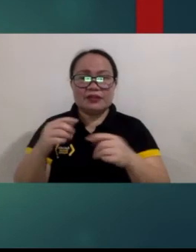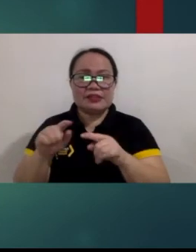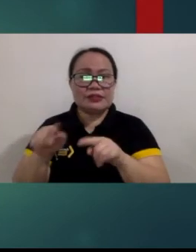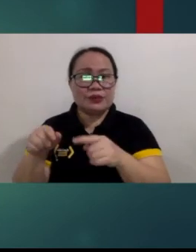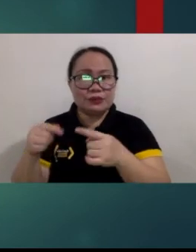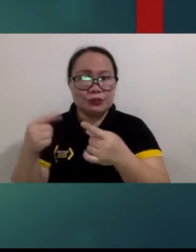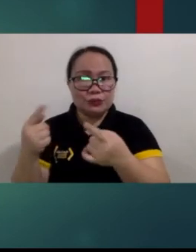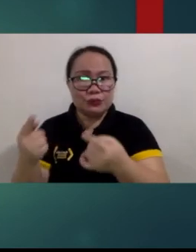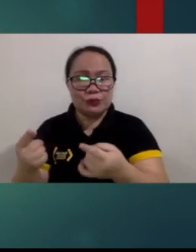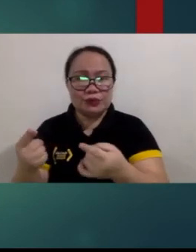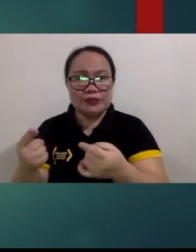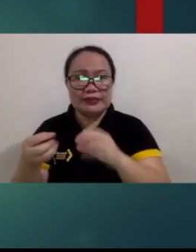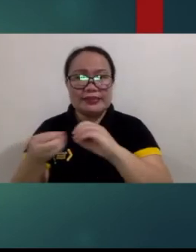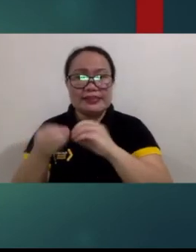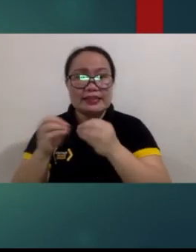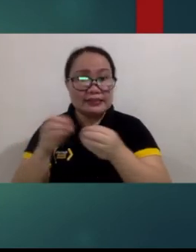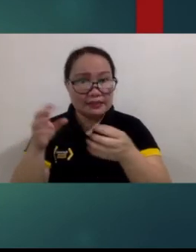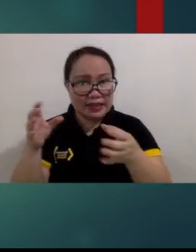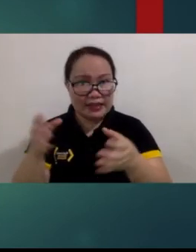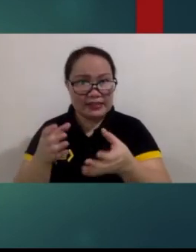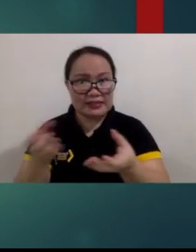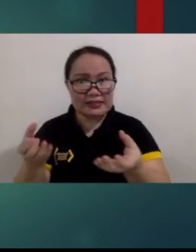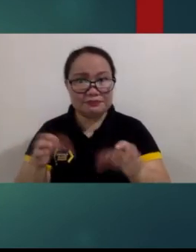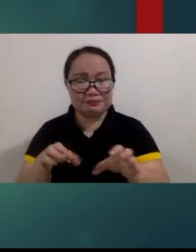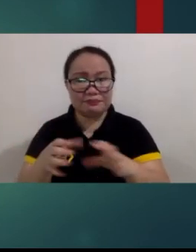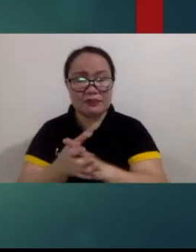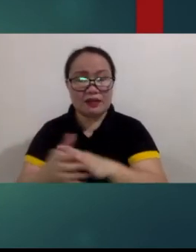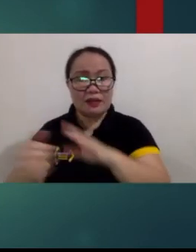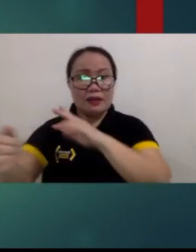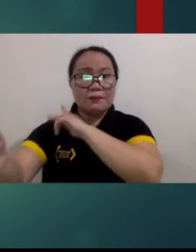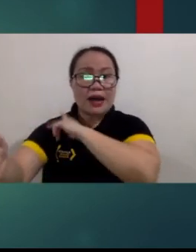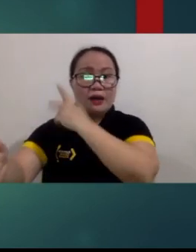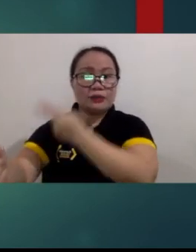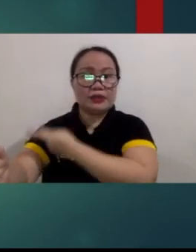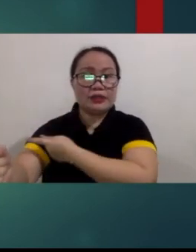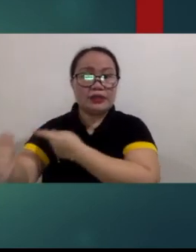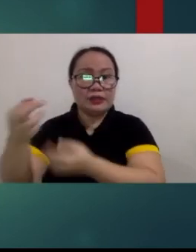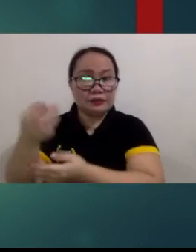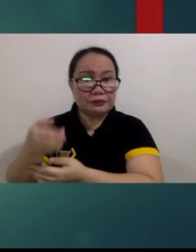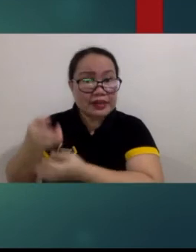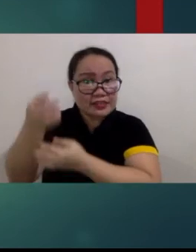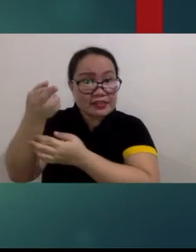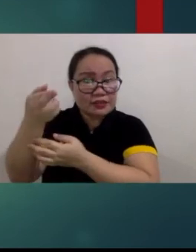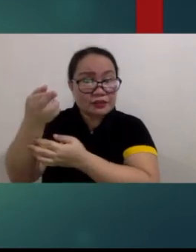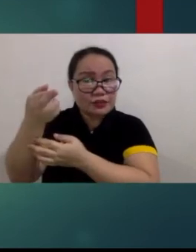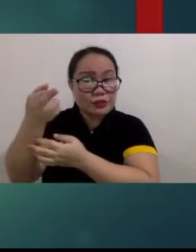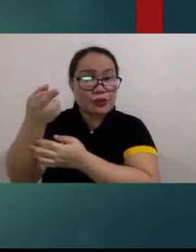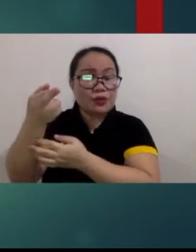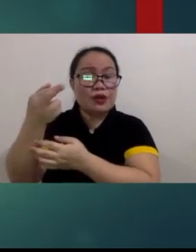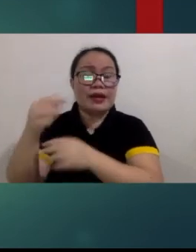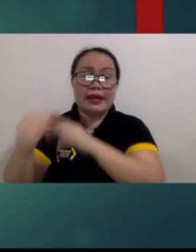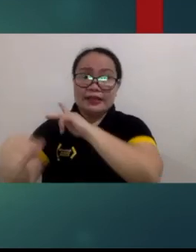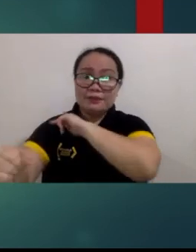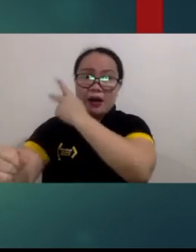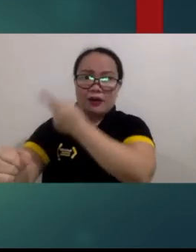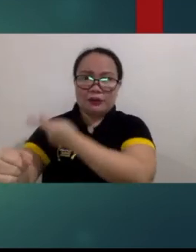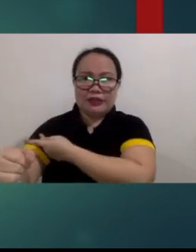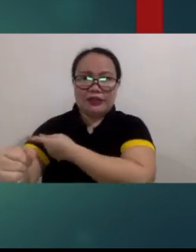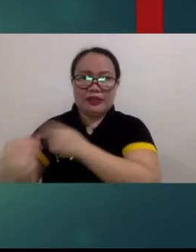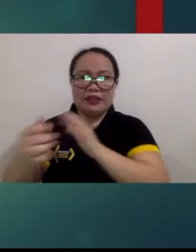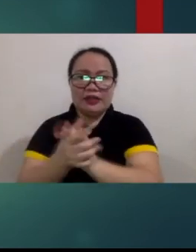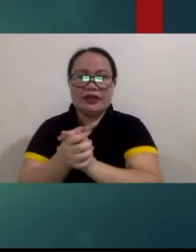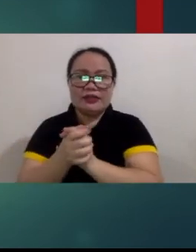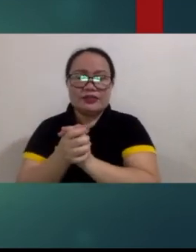Now let's go to the second case, power raised to a